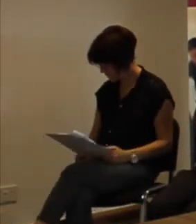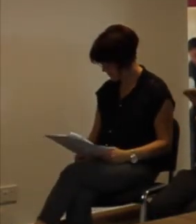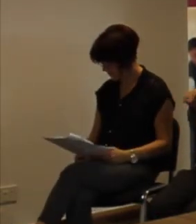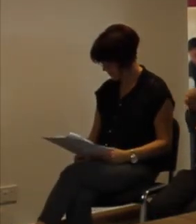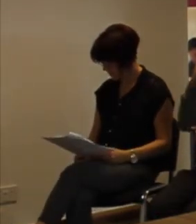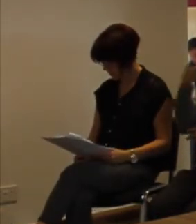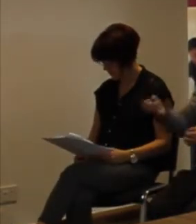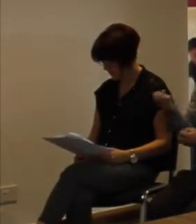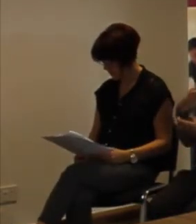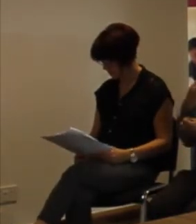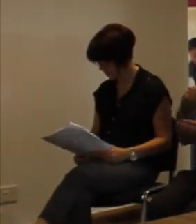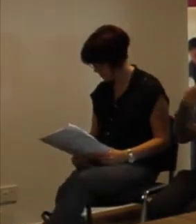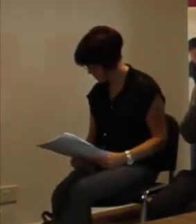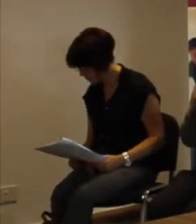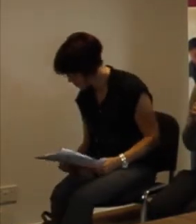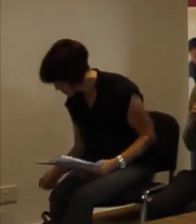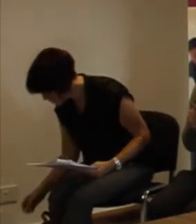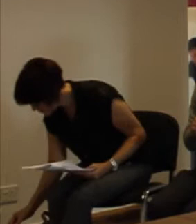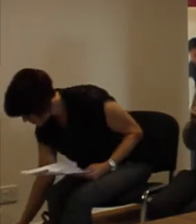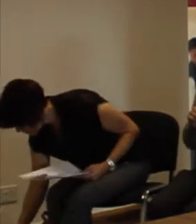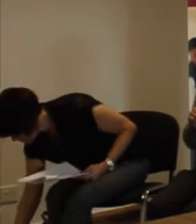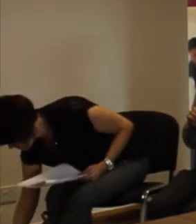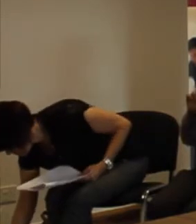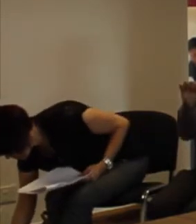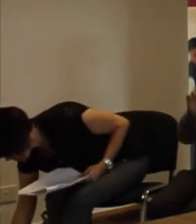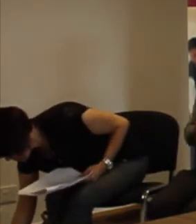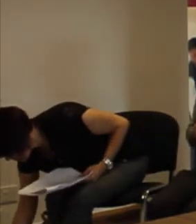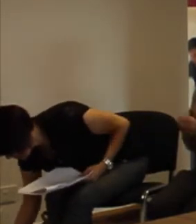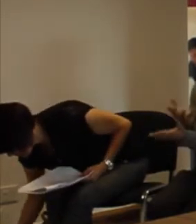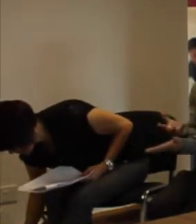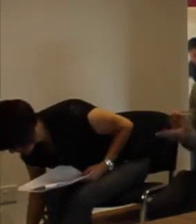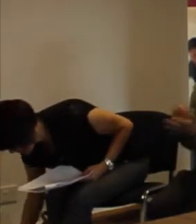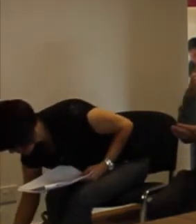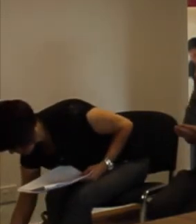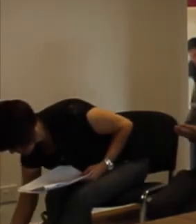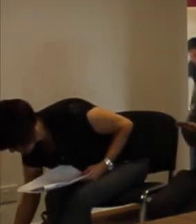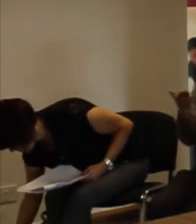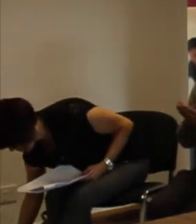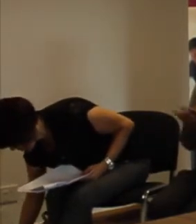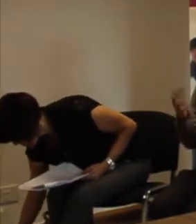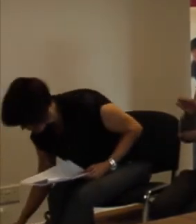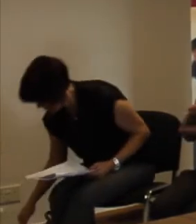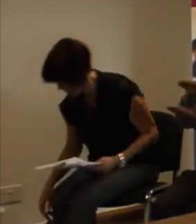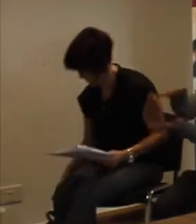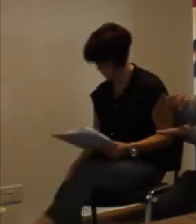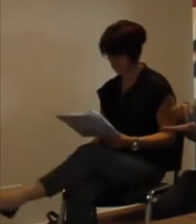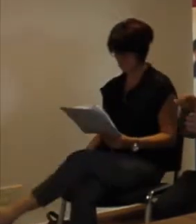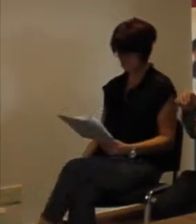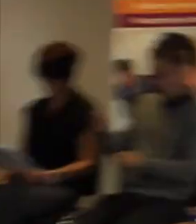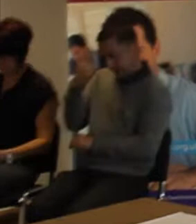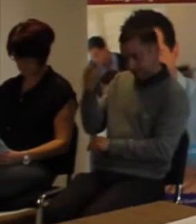evidence. The presentation of evidence, so the ways your learner will generate the evidence of